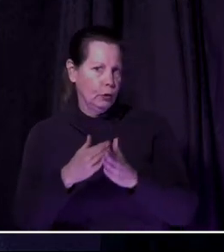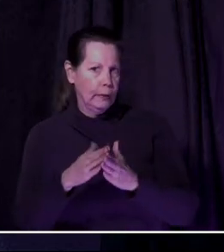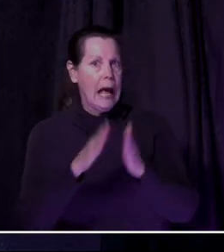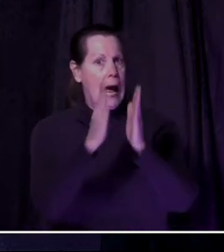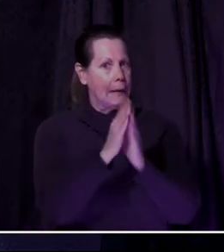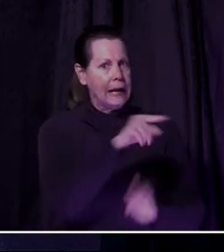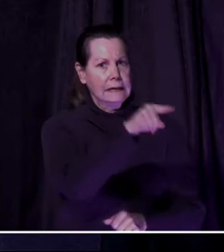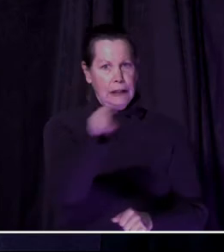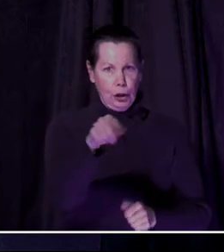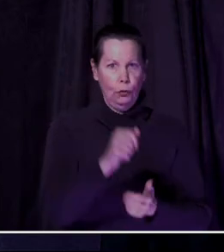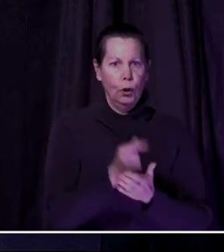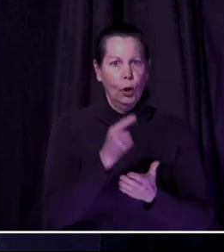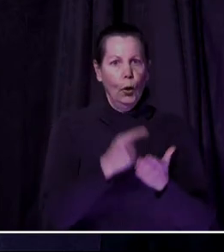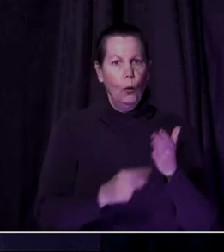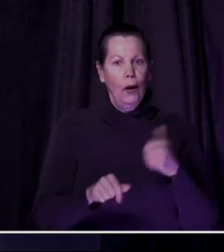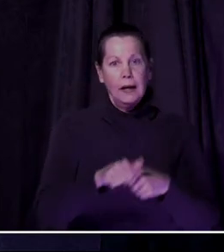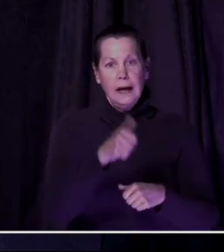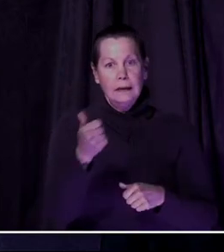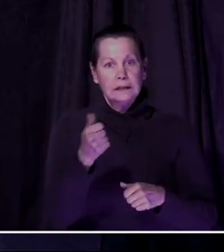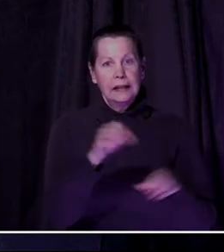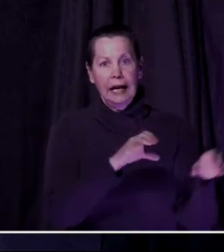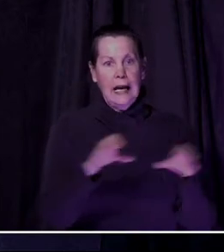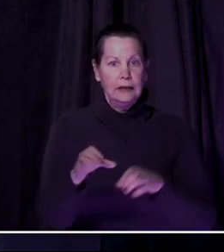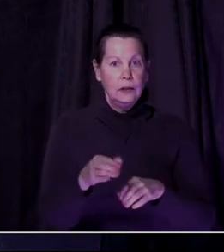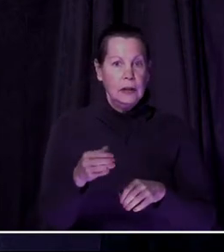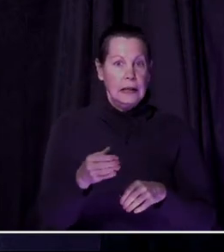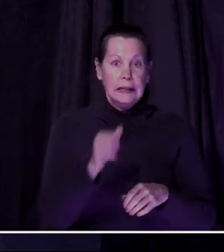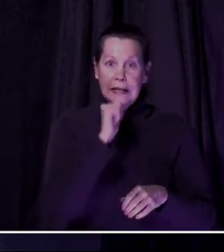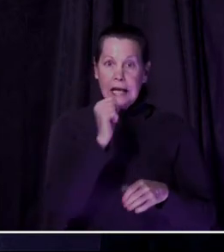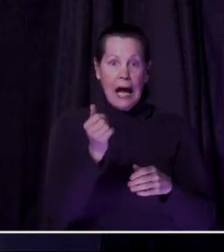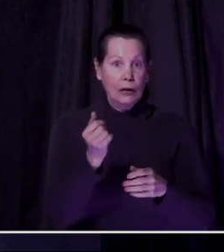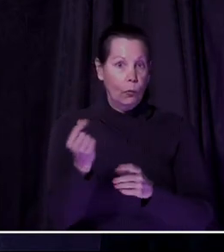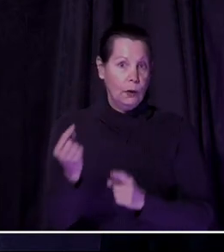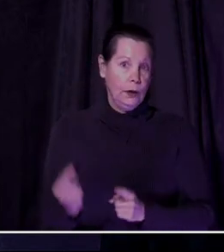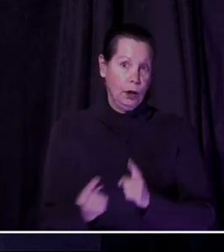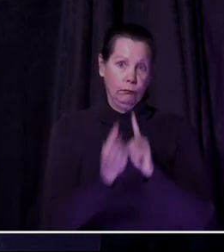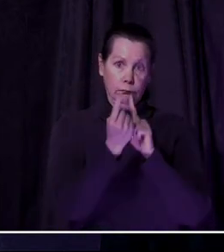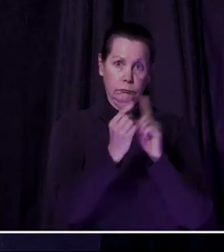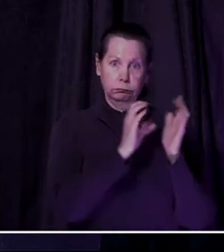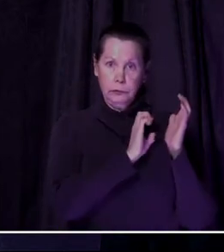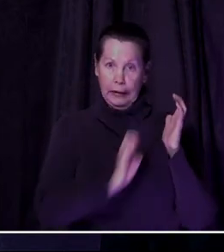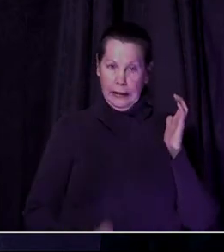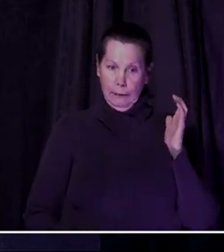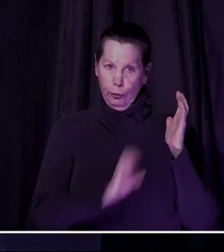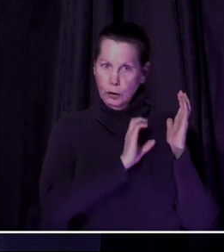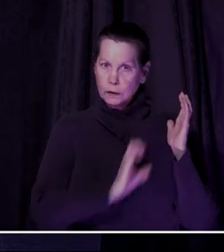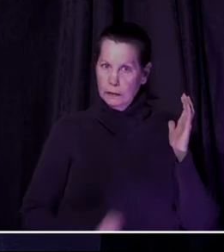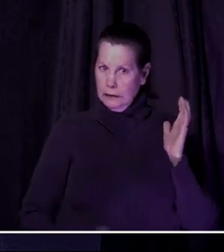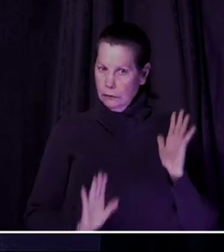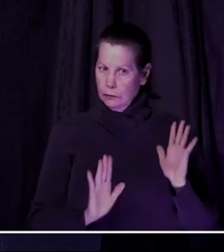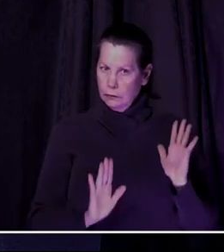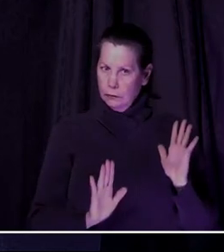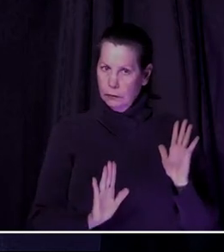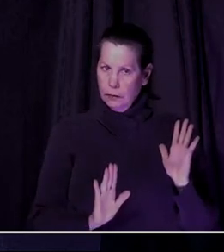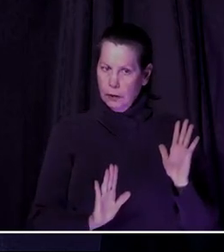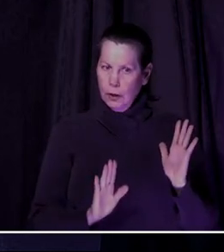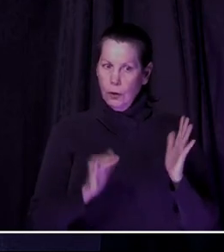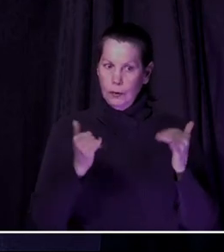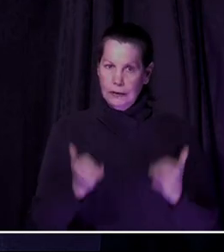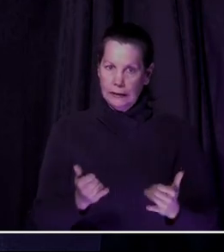you. What else can I do? Because I don't want to go before the emperor, Caesar, which is in this